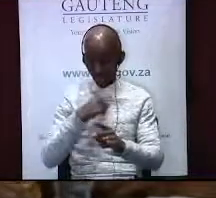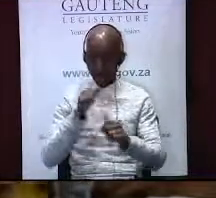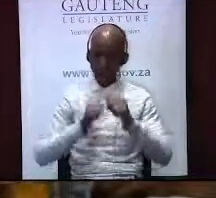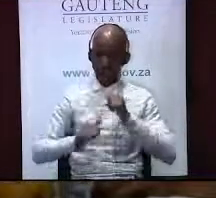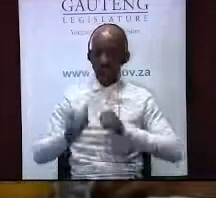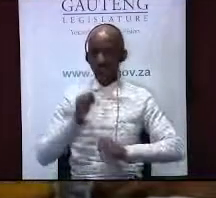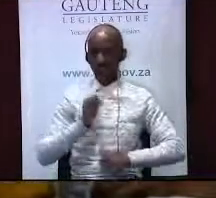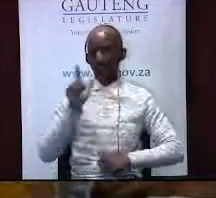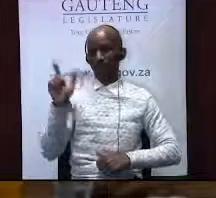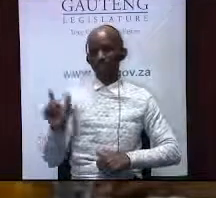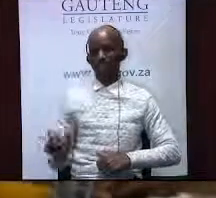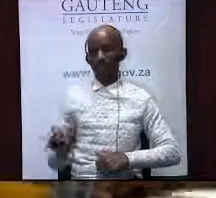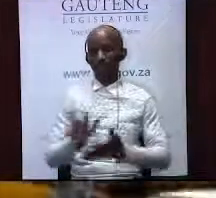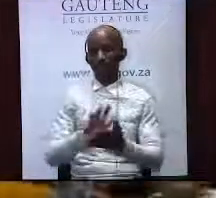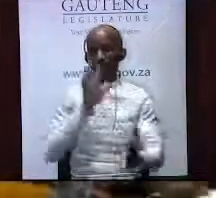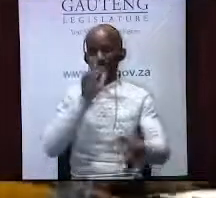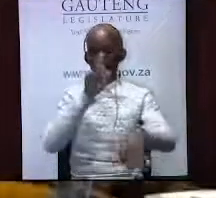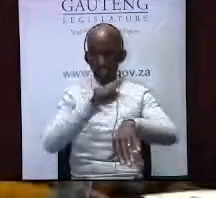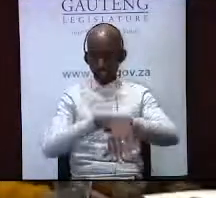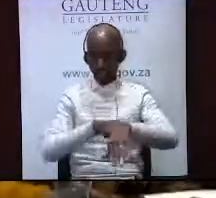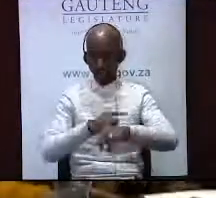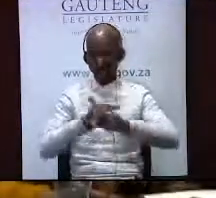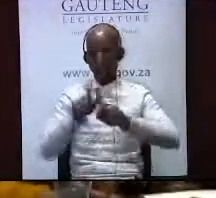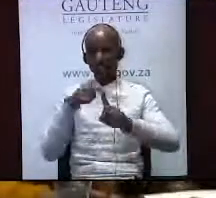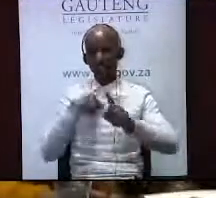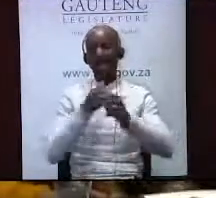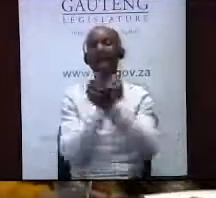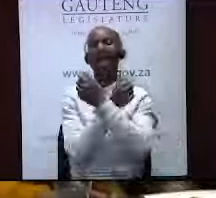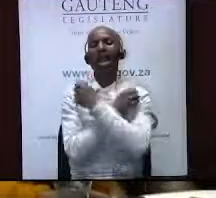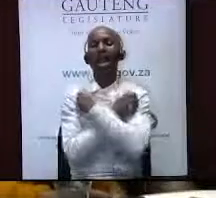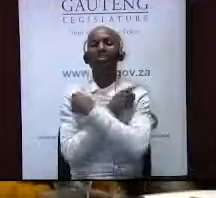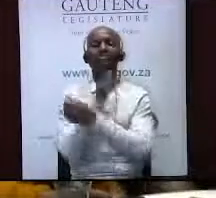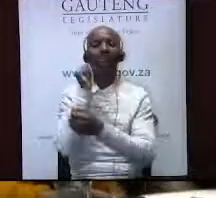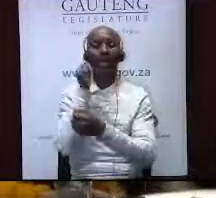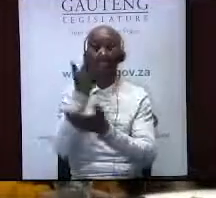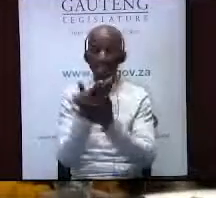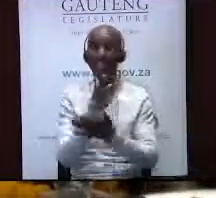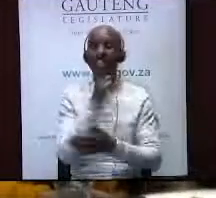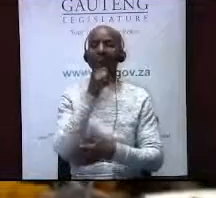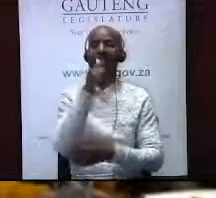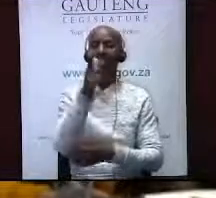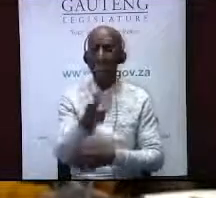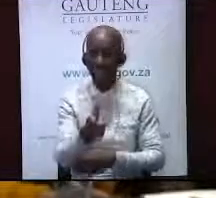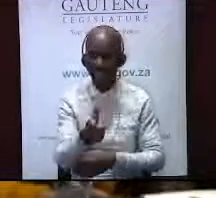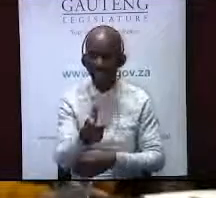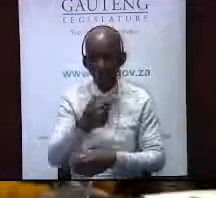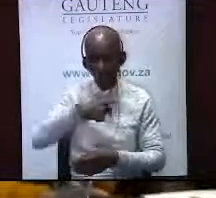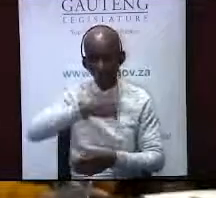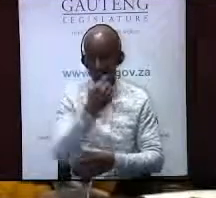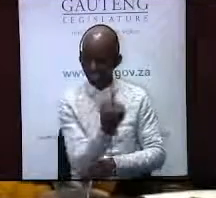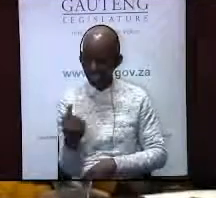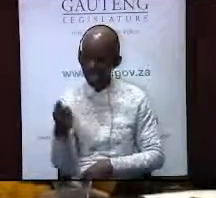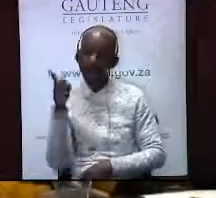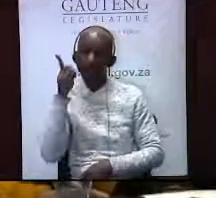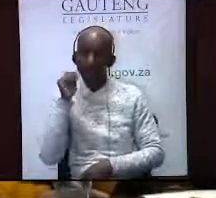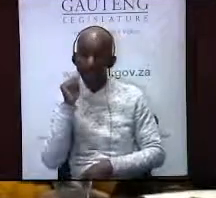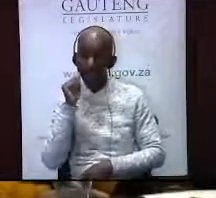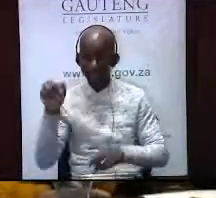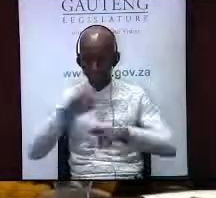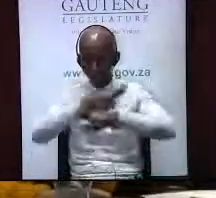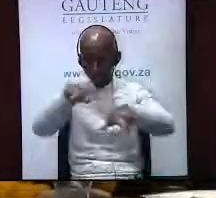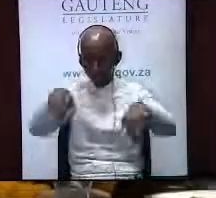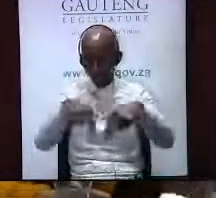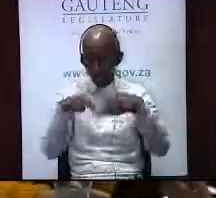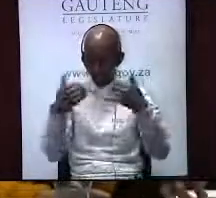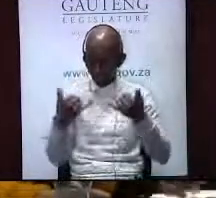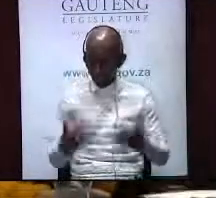activist, big time, but I love the men and I tell them, I tell every single man that's in this room